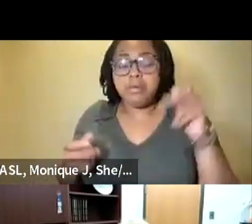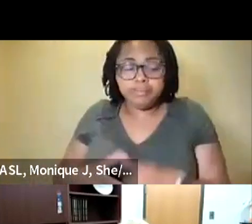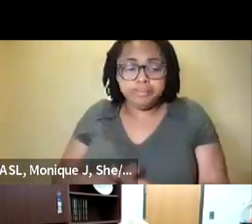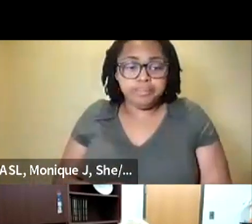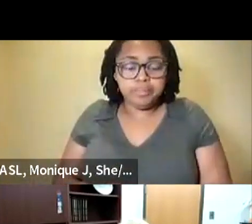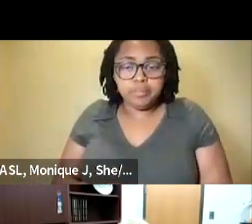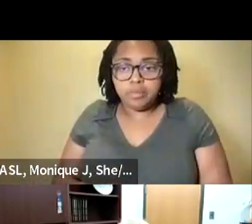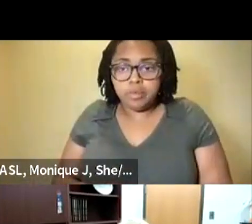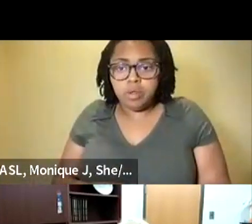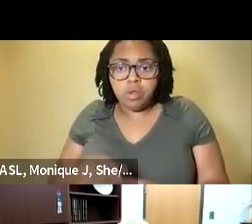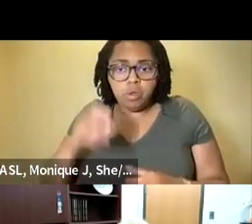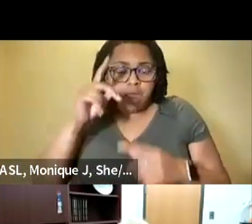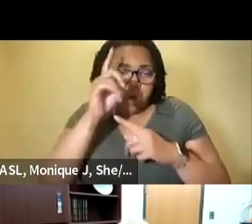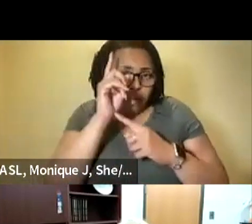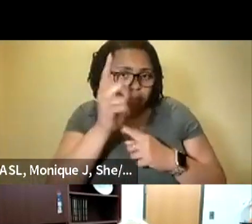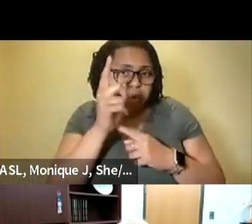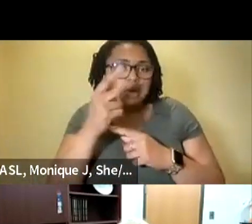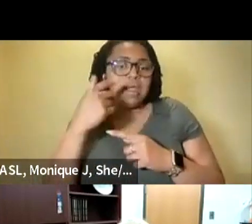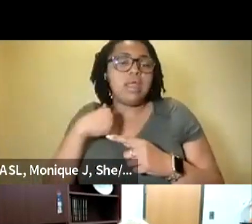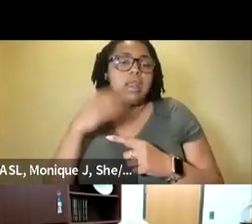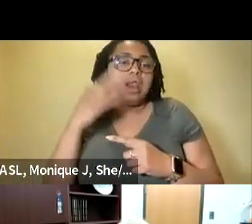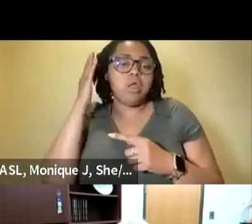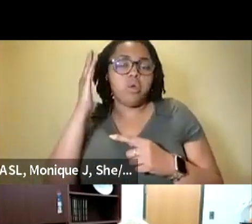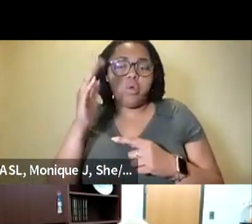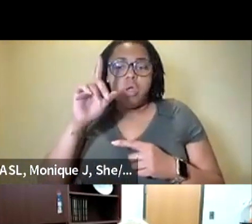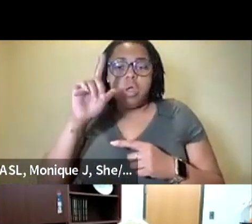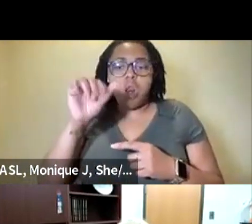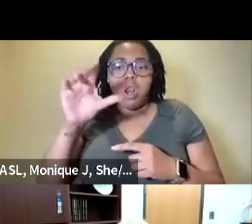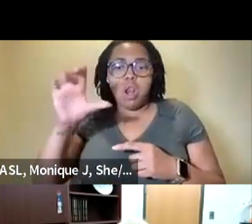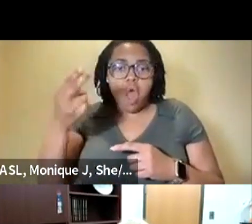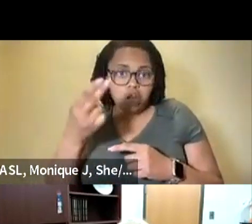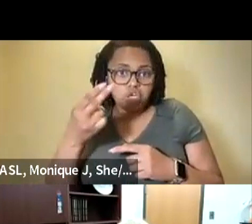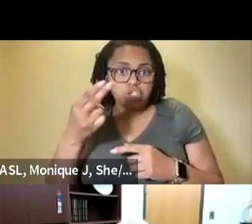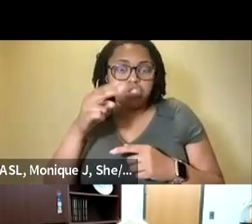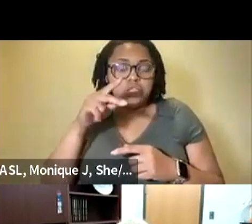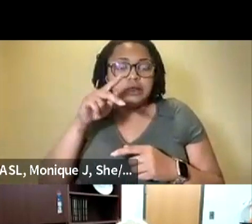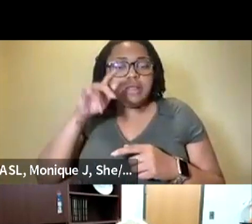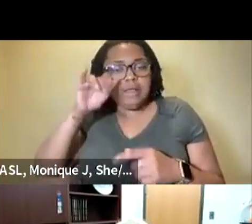Give me just a minute and I will launch this poll.